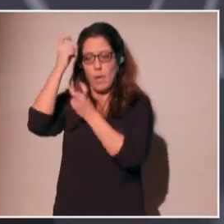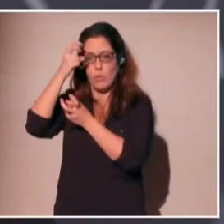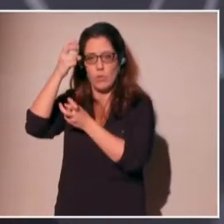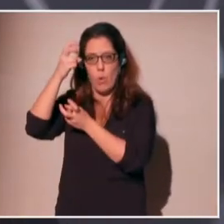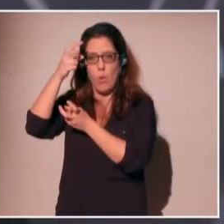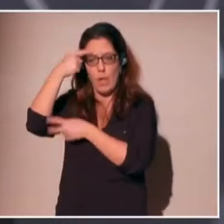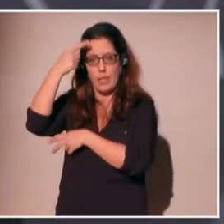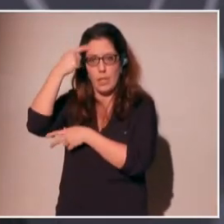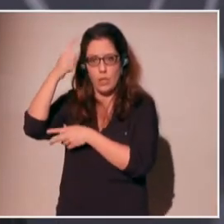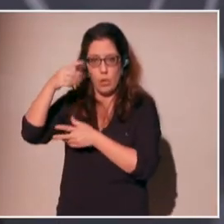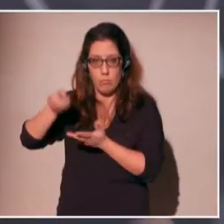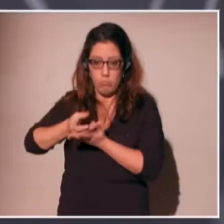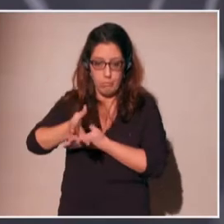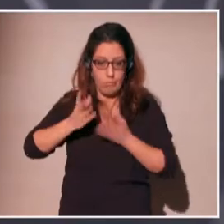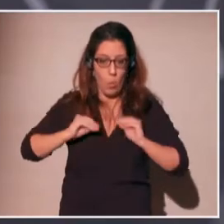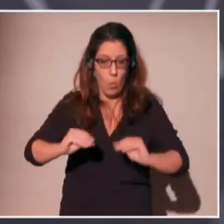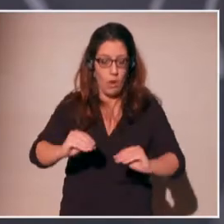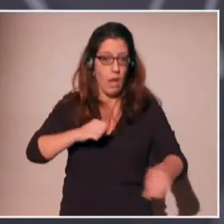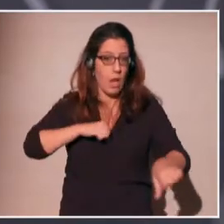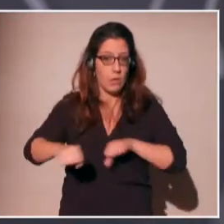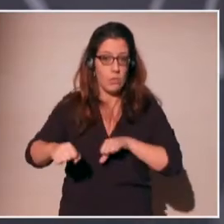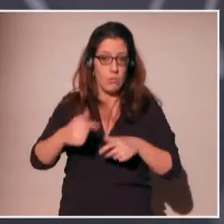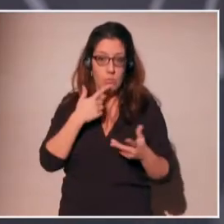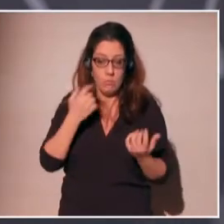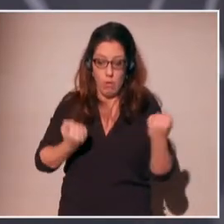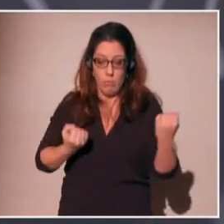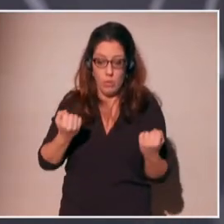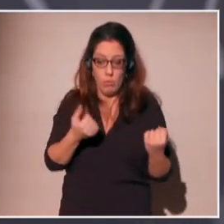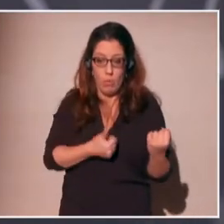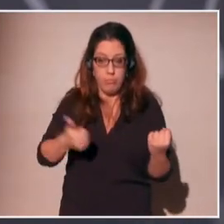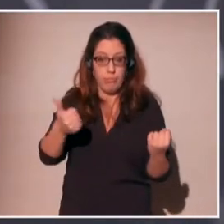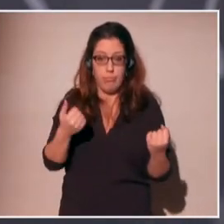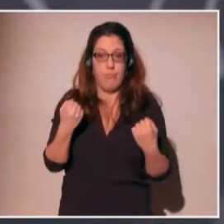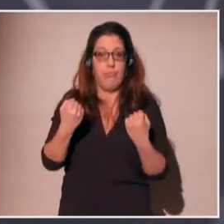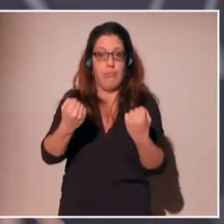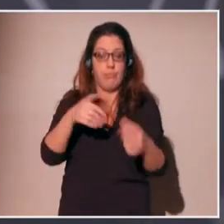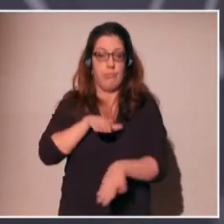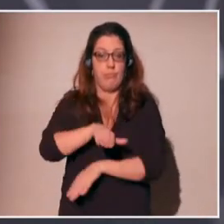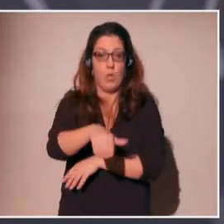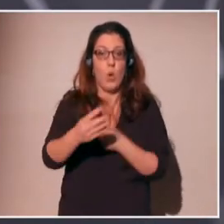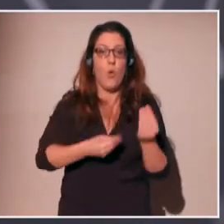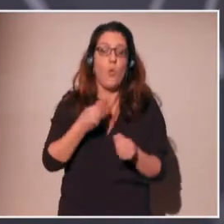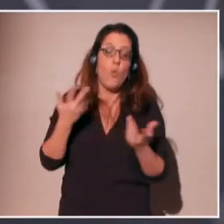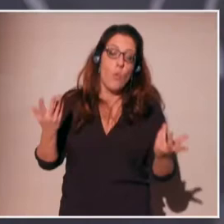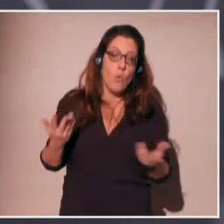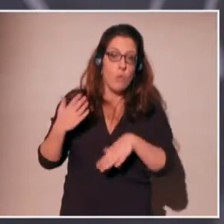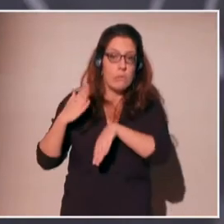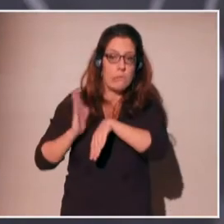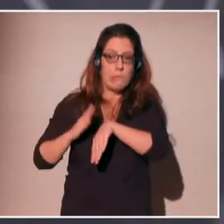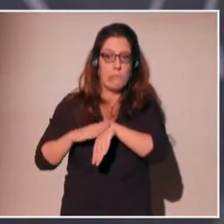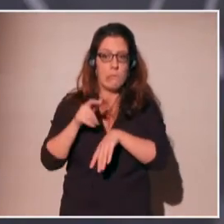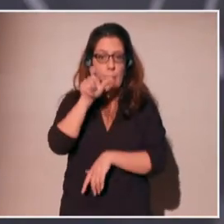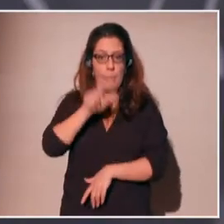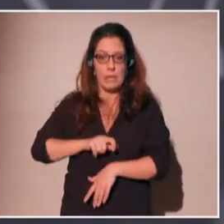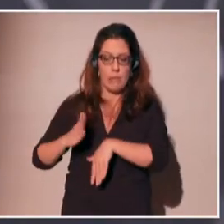the car does by itself, sometimes could be a reminder to a driver. So we start to do this in Stanford